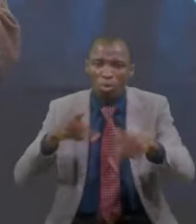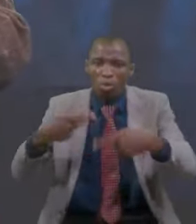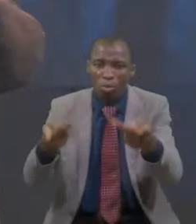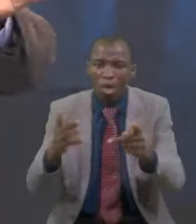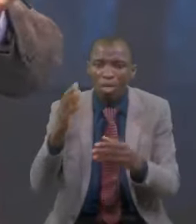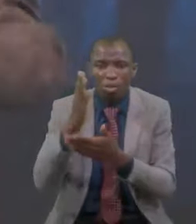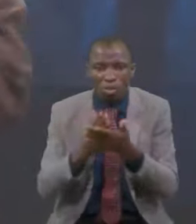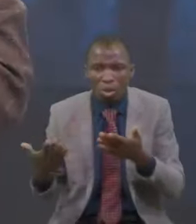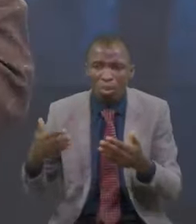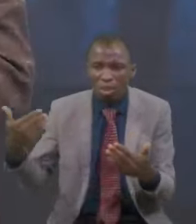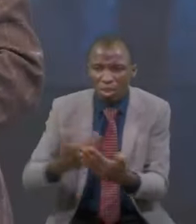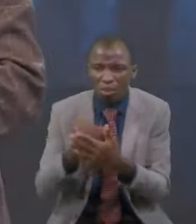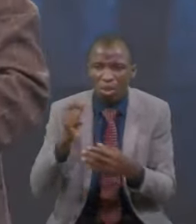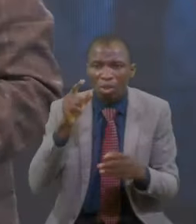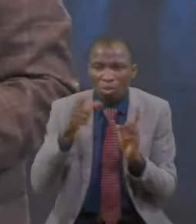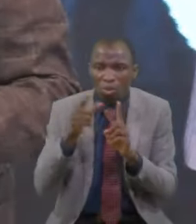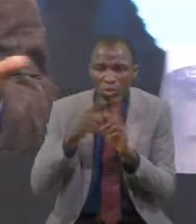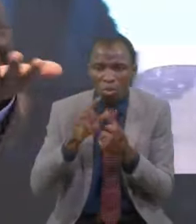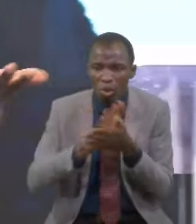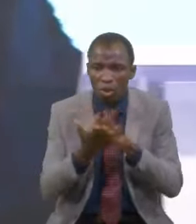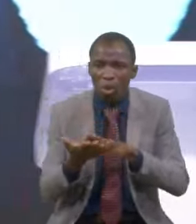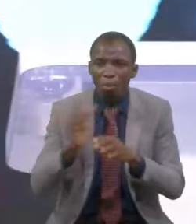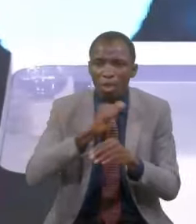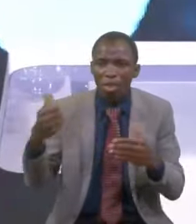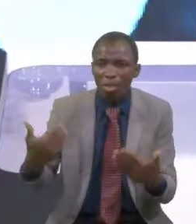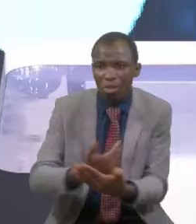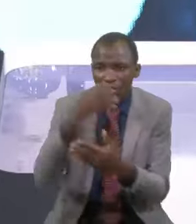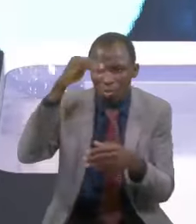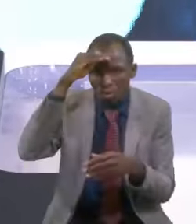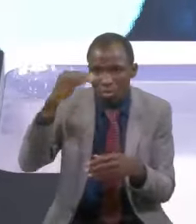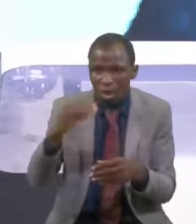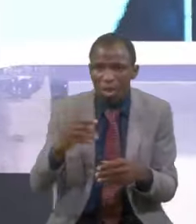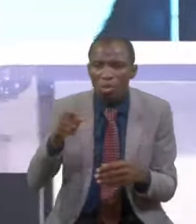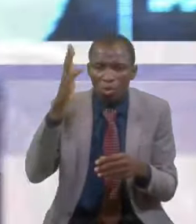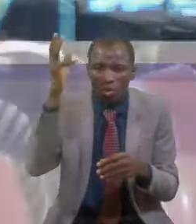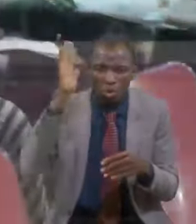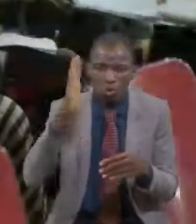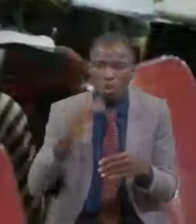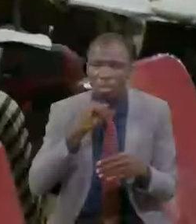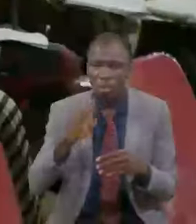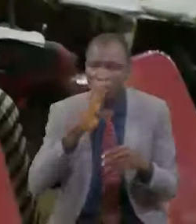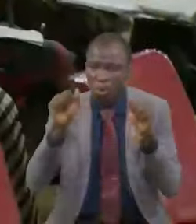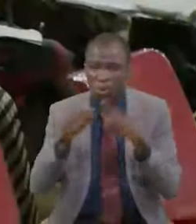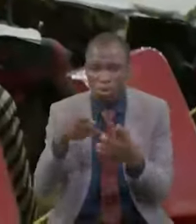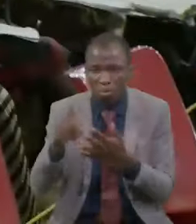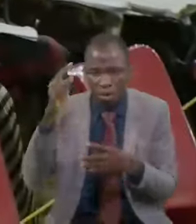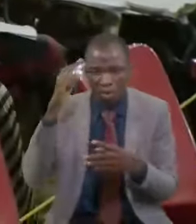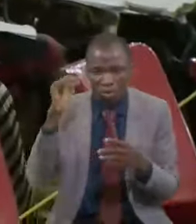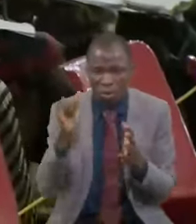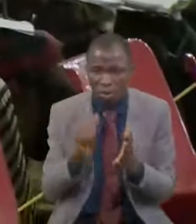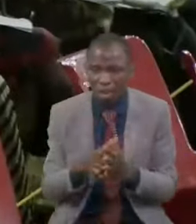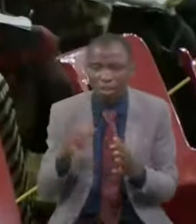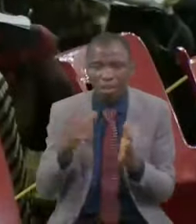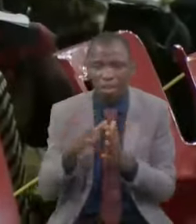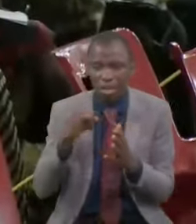new man, a brand new woman, you'll not be able to pay for that. That's why it's a gift.